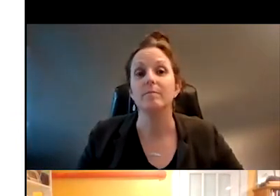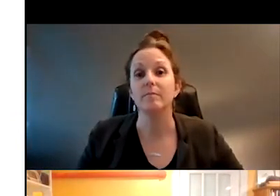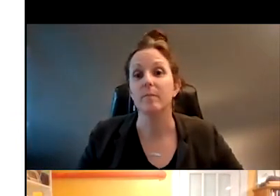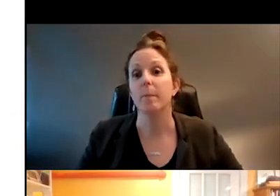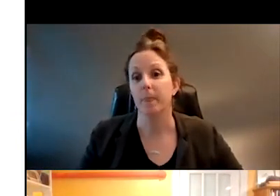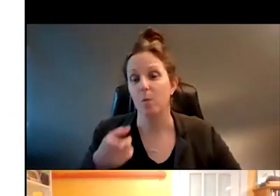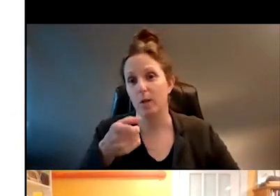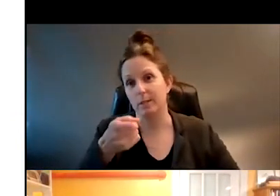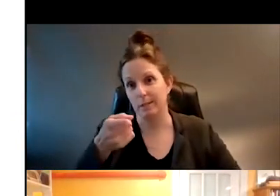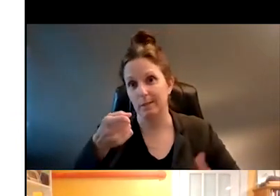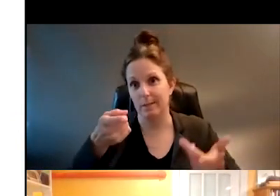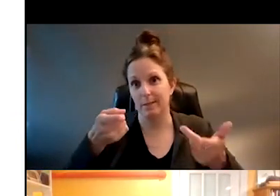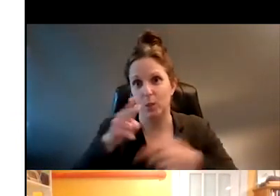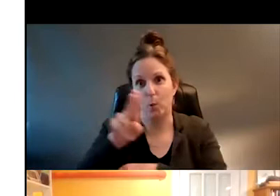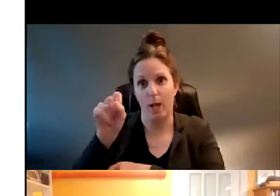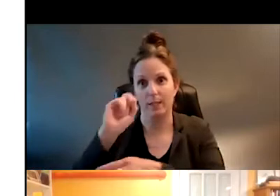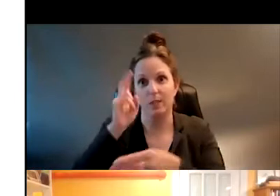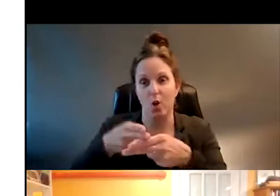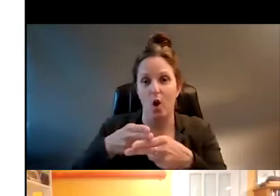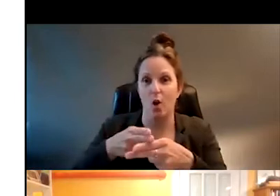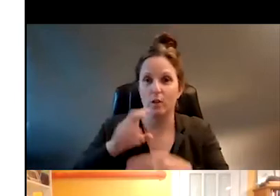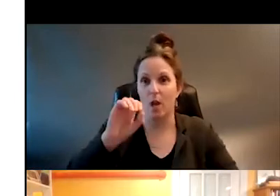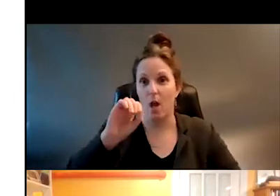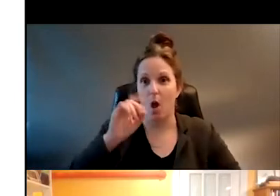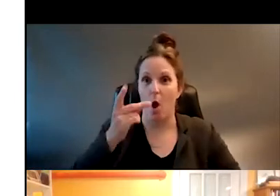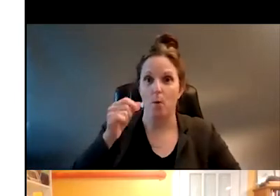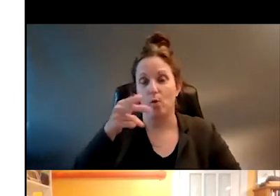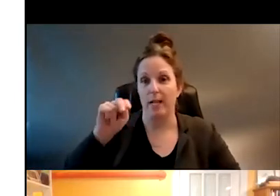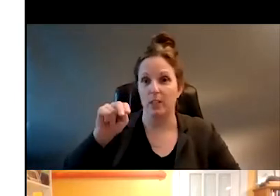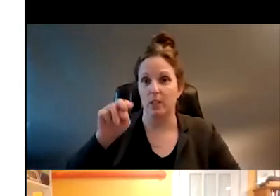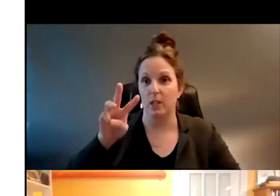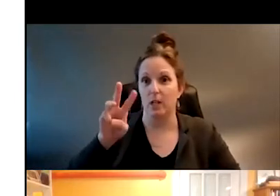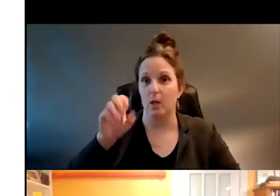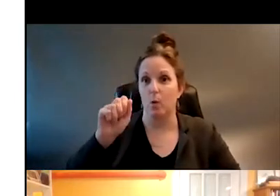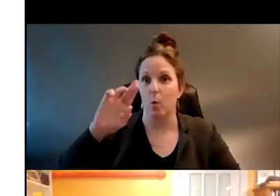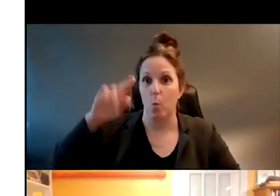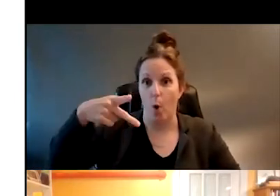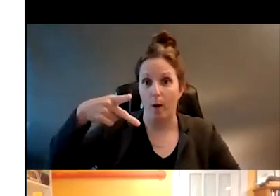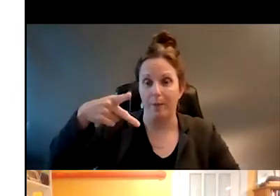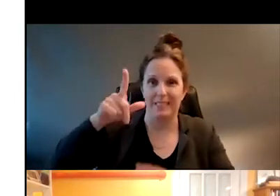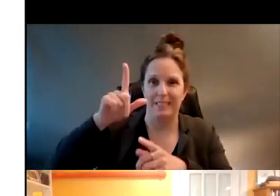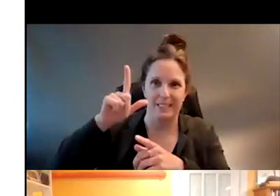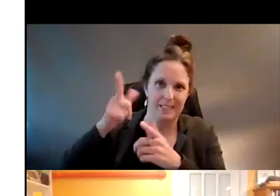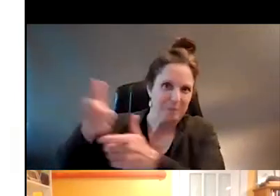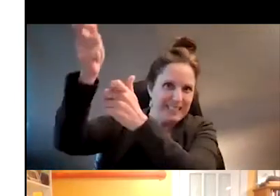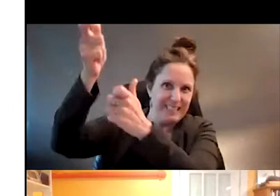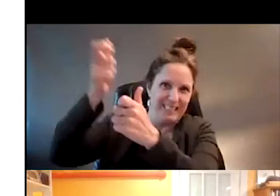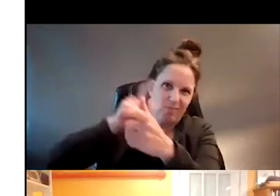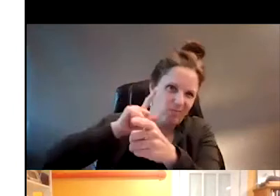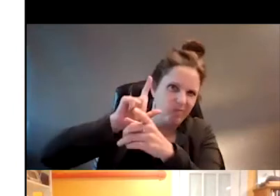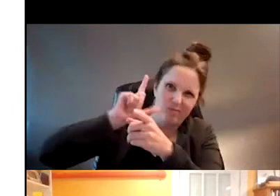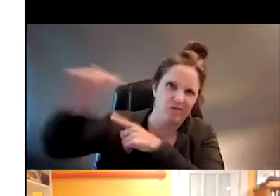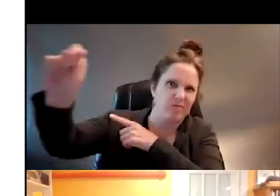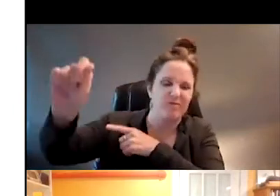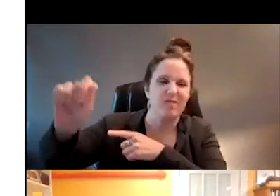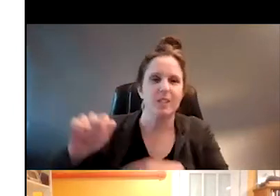called Operation Warp Speed to develop the vaccines, that alone is insufficient, because you cannot just have a vaccine, you